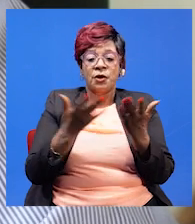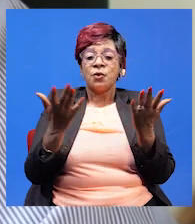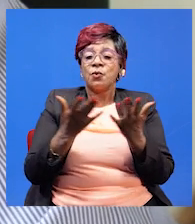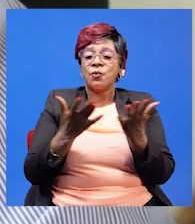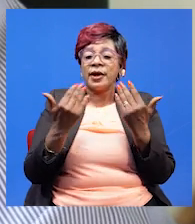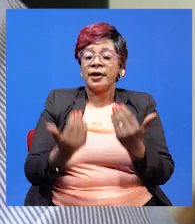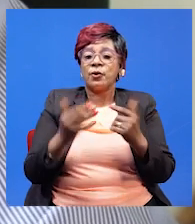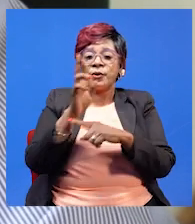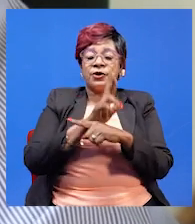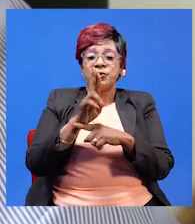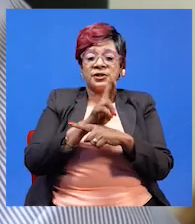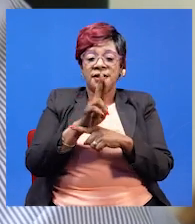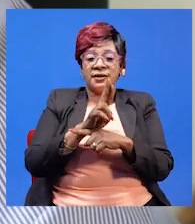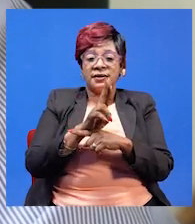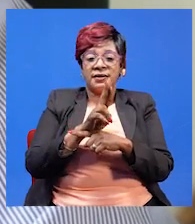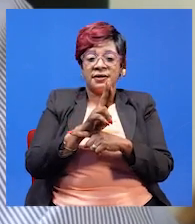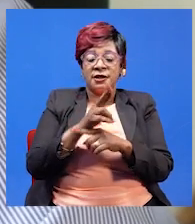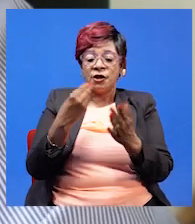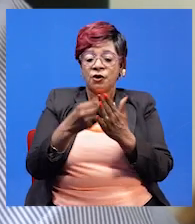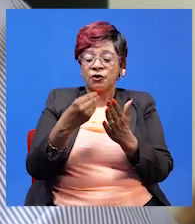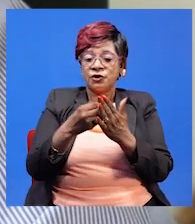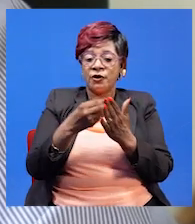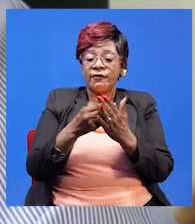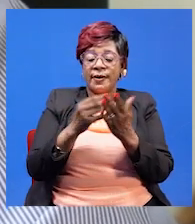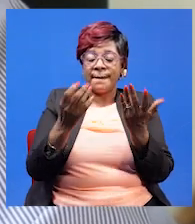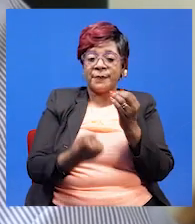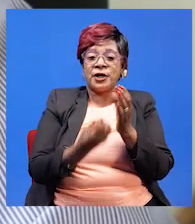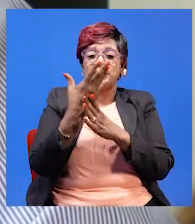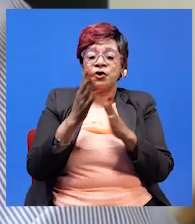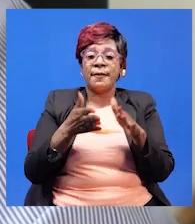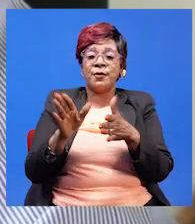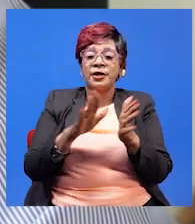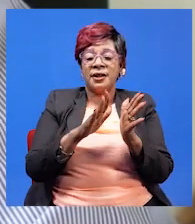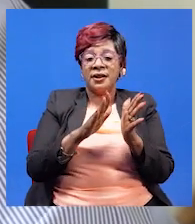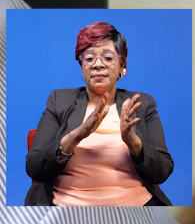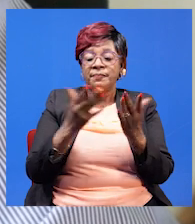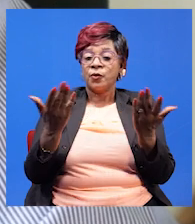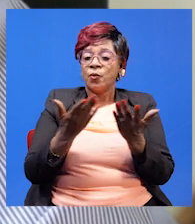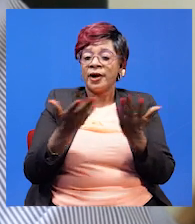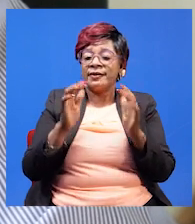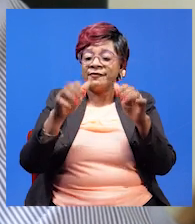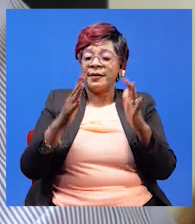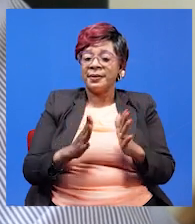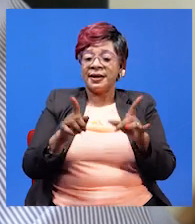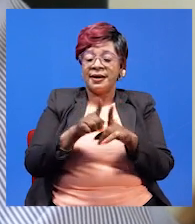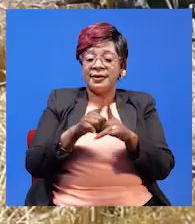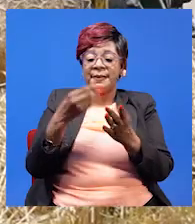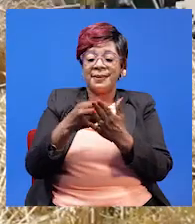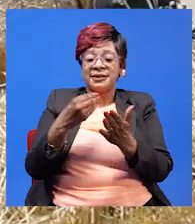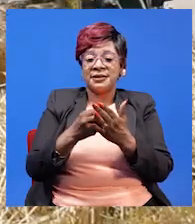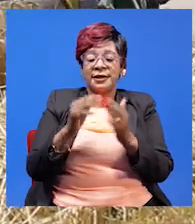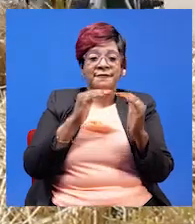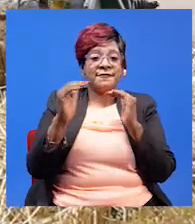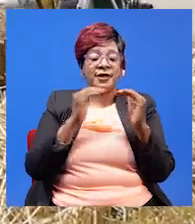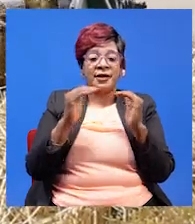where we're now using a cost of production model, where the price is a lot fairer than